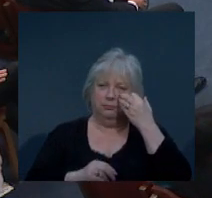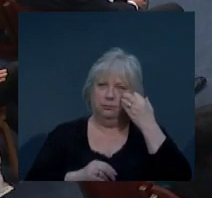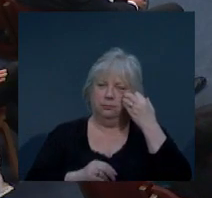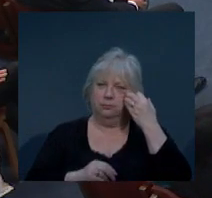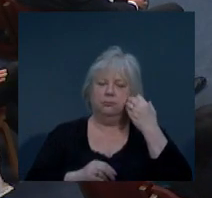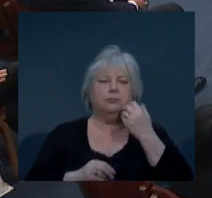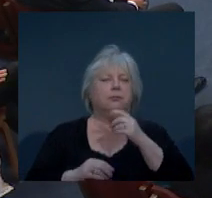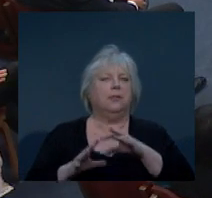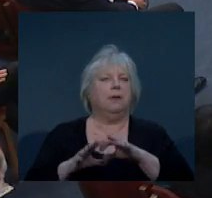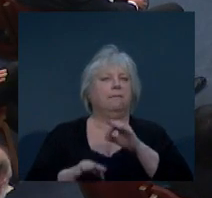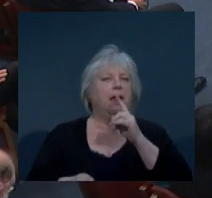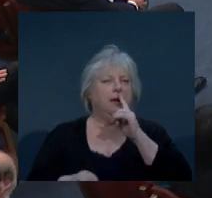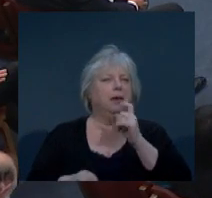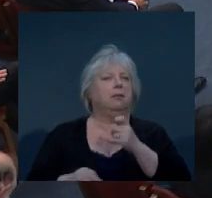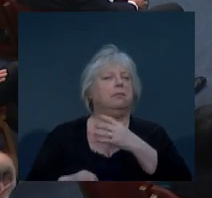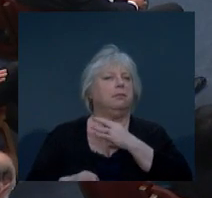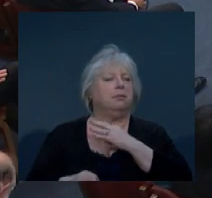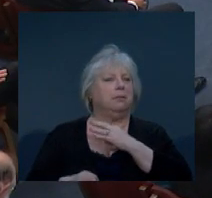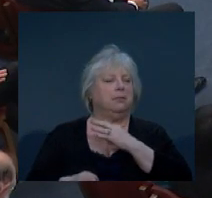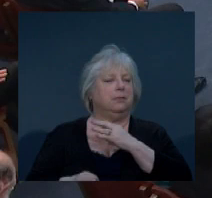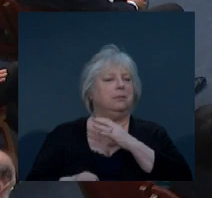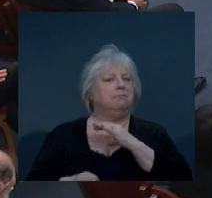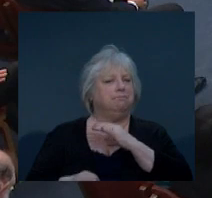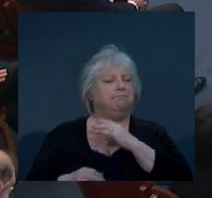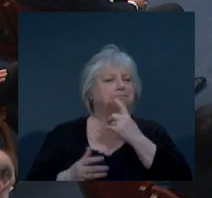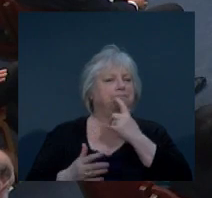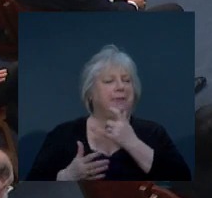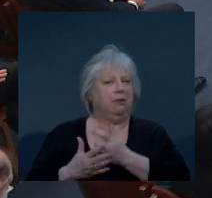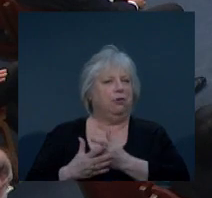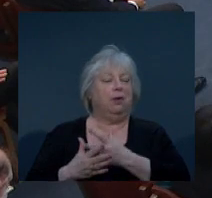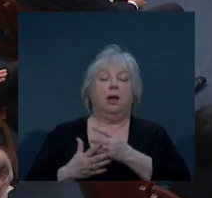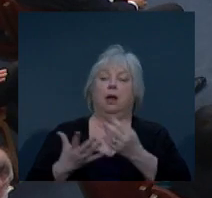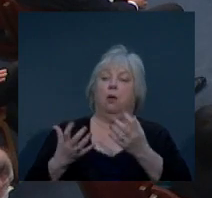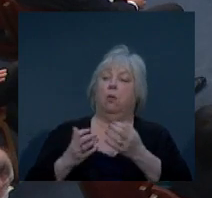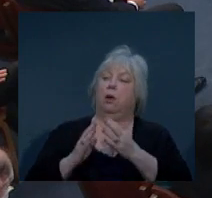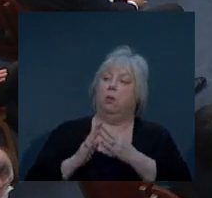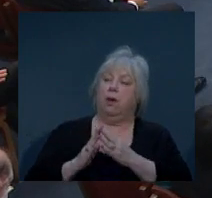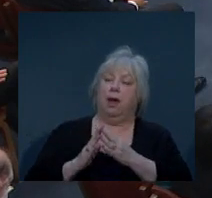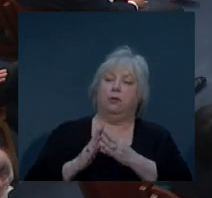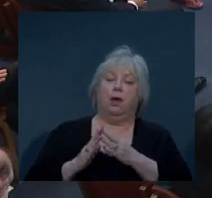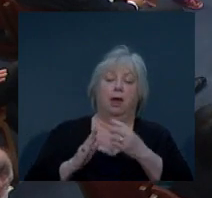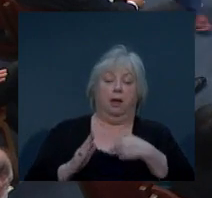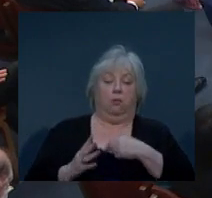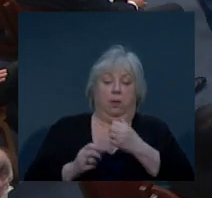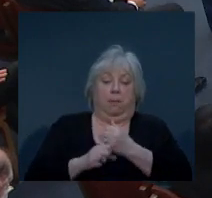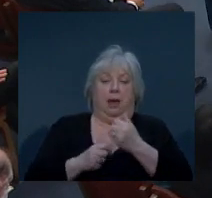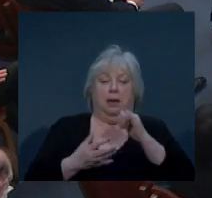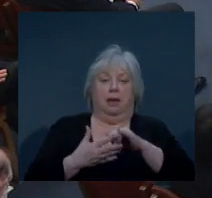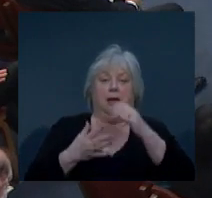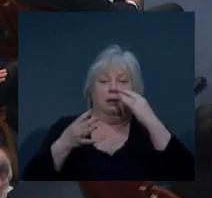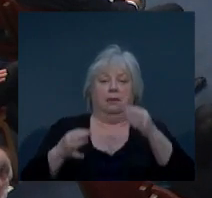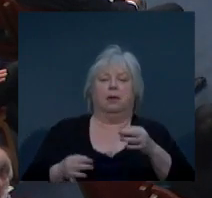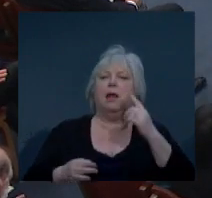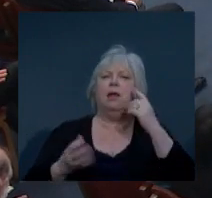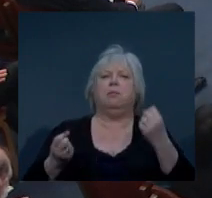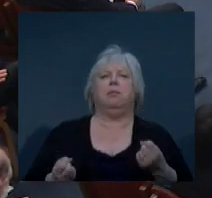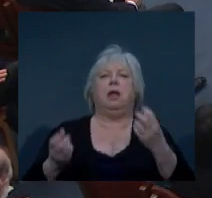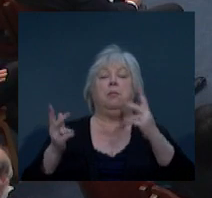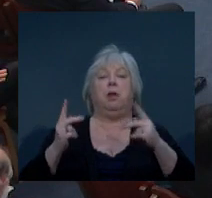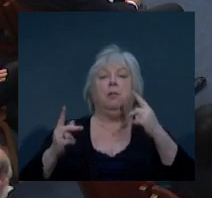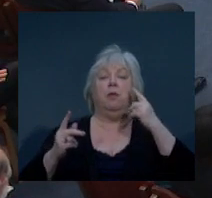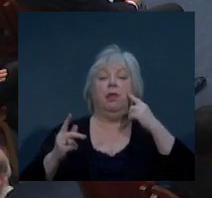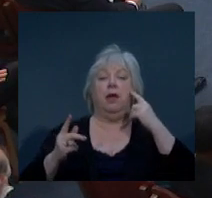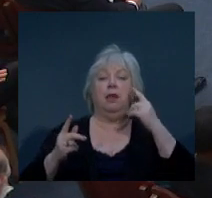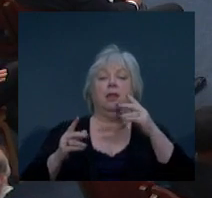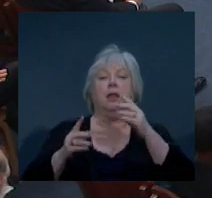I just find it really interesting, and I was going to ask you, have we made that decision? I think there's a lot of people think that decision has been